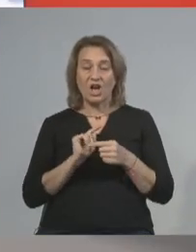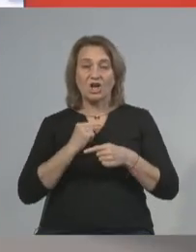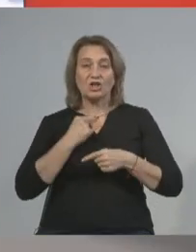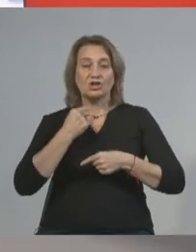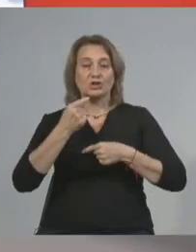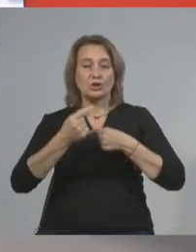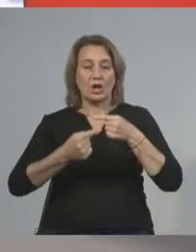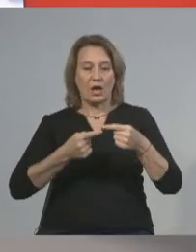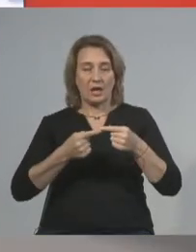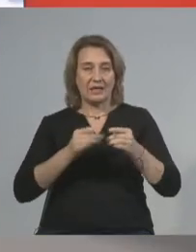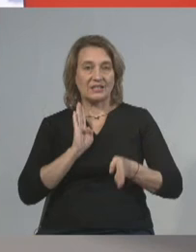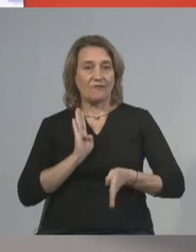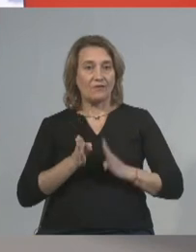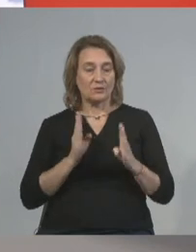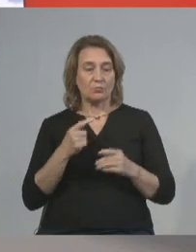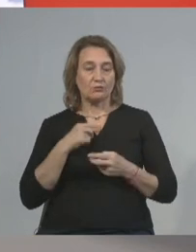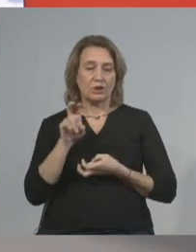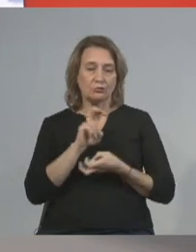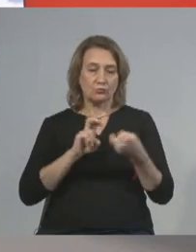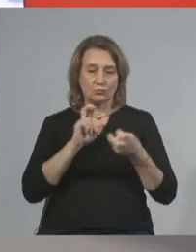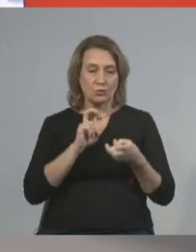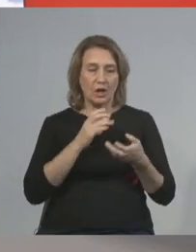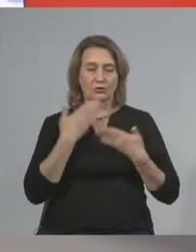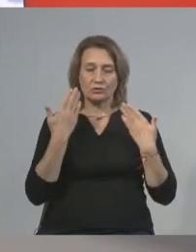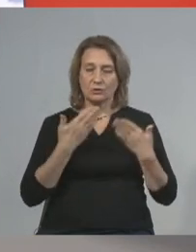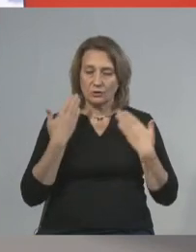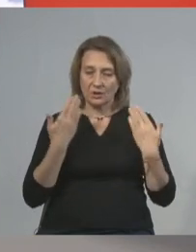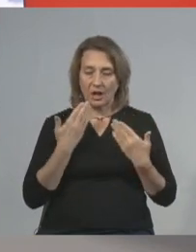wrote a post on facebook that i was looking